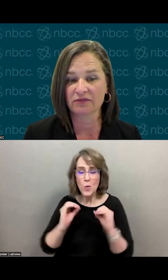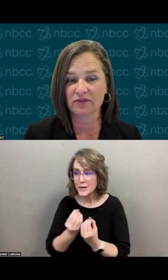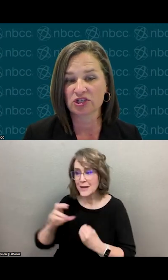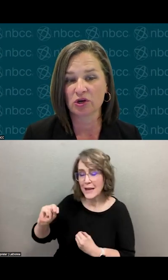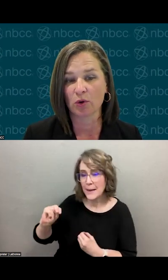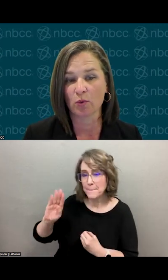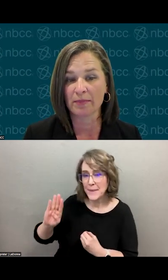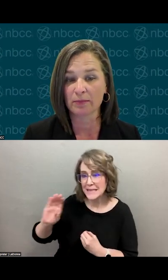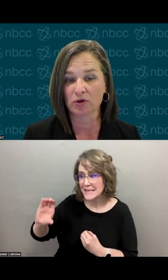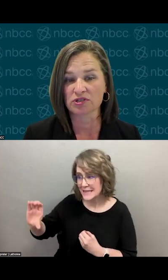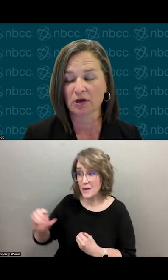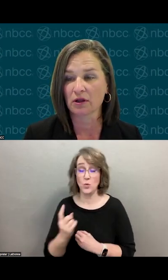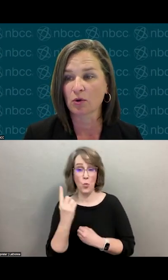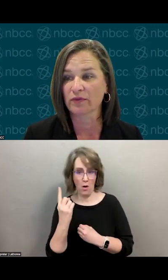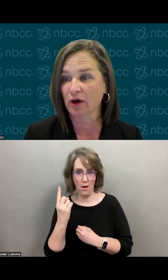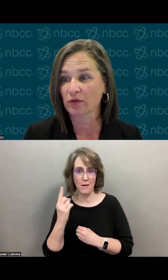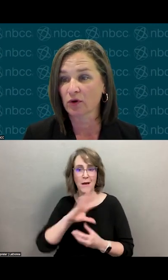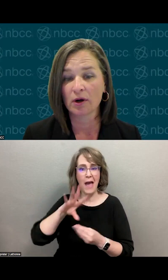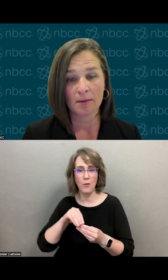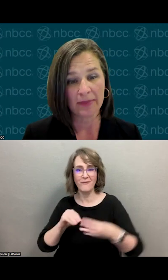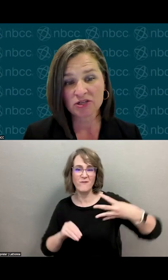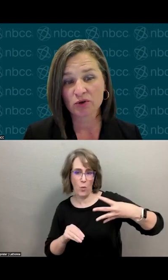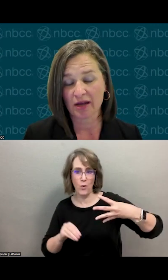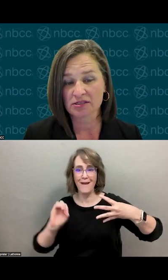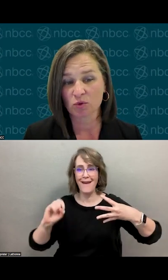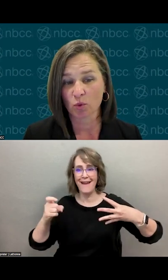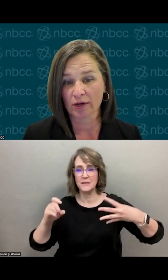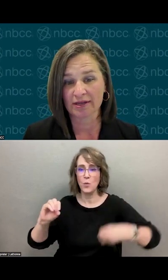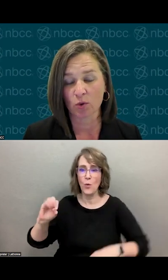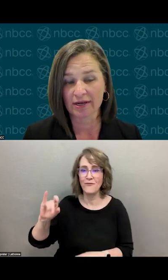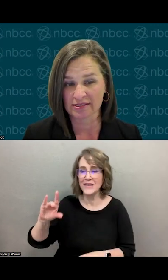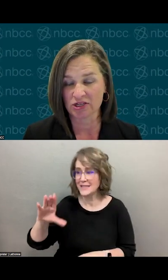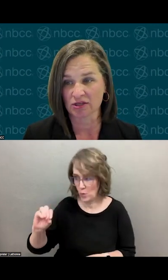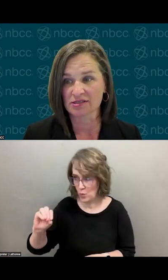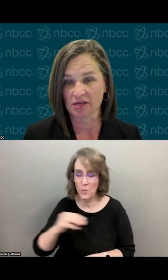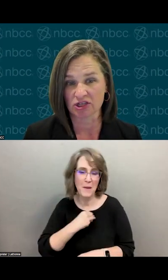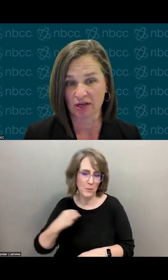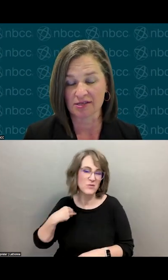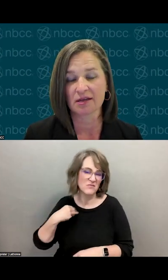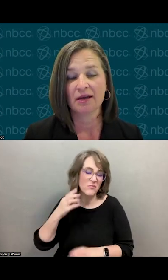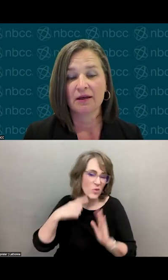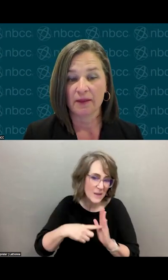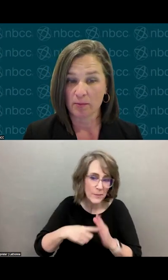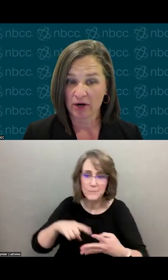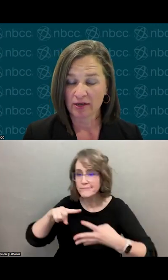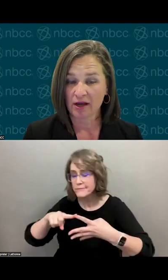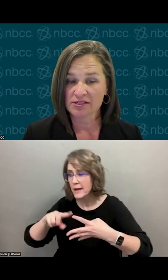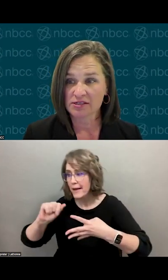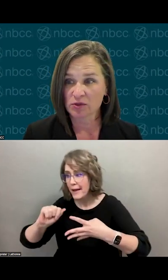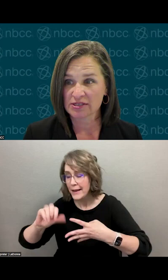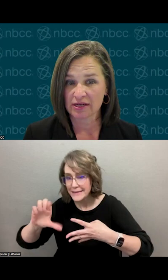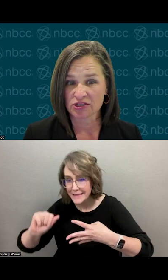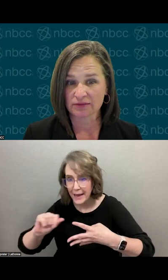ex officio members, along with the other major counseling organizations such as the American